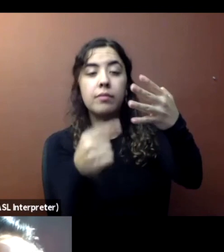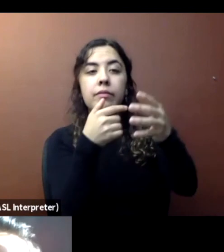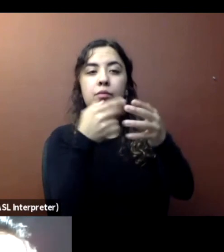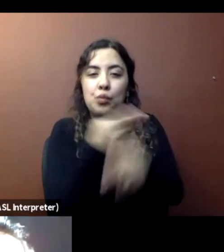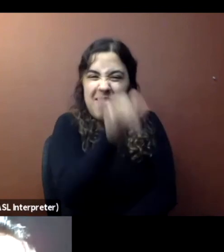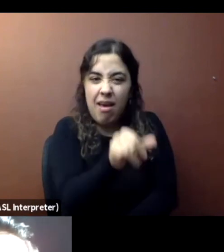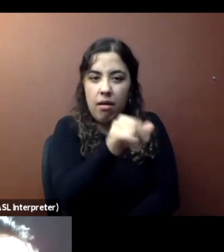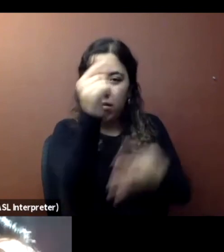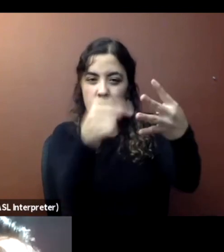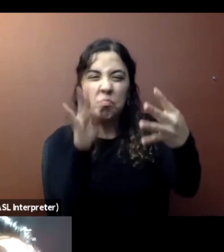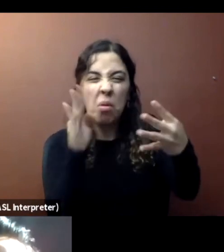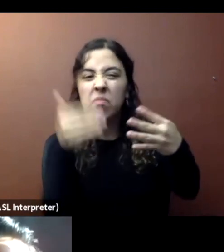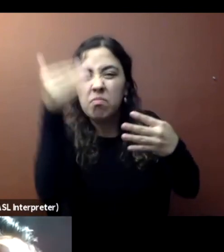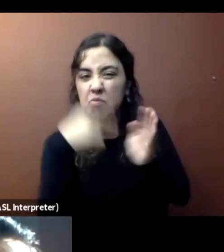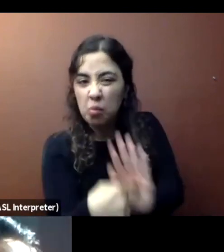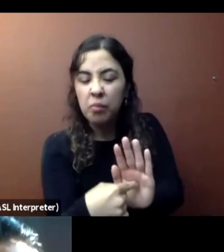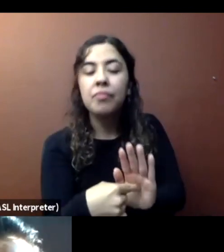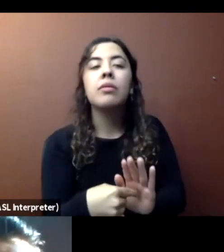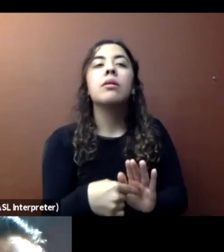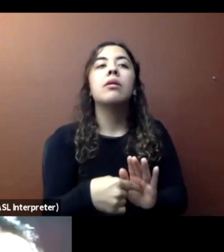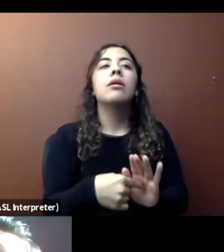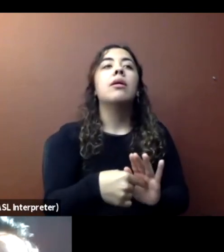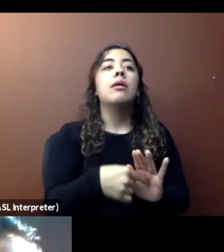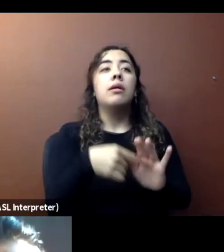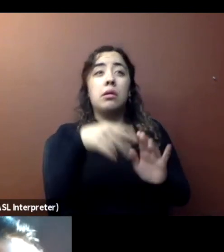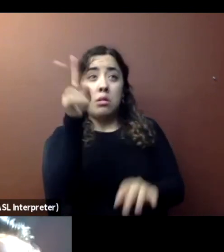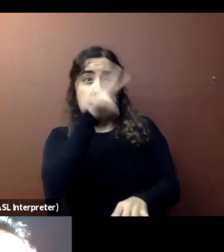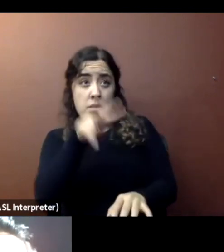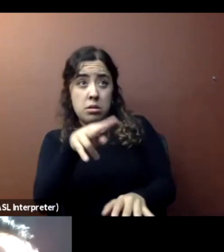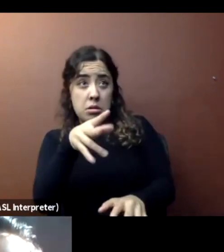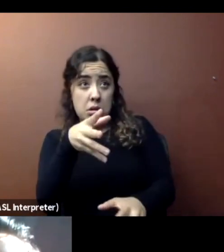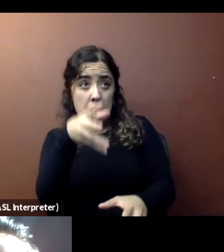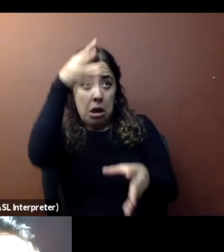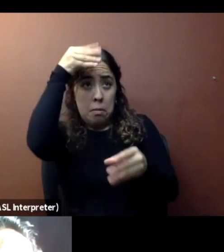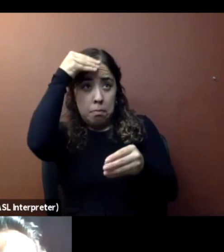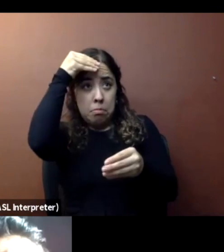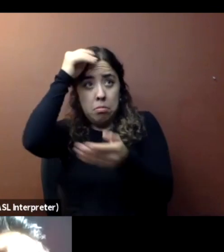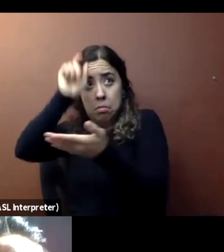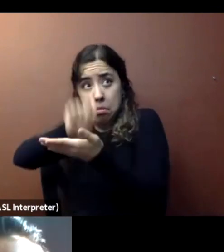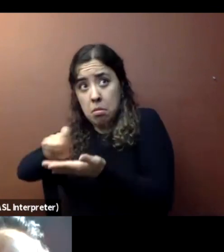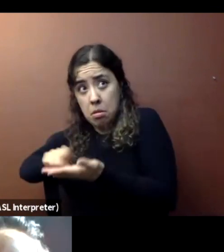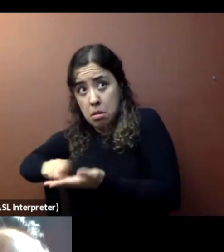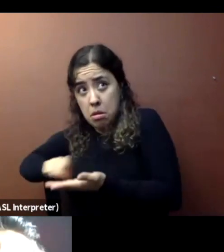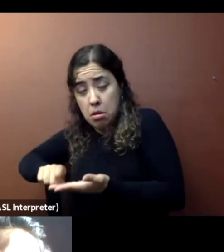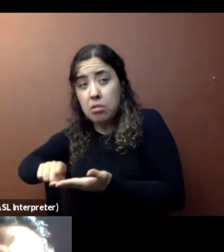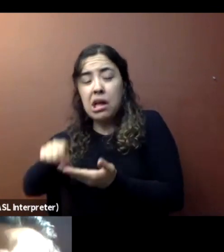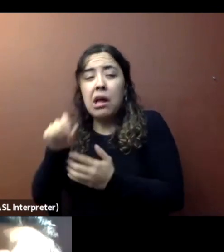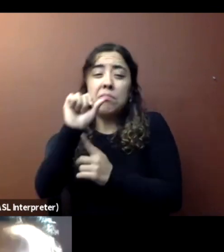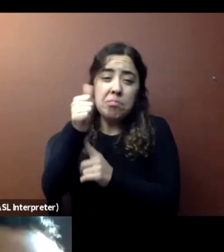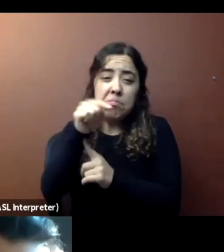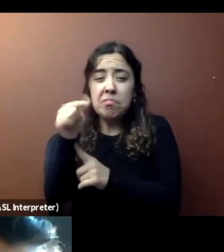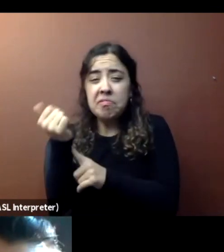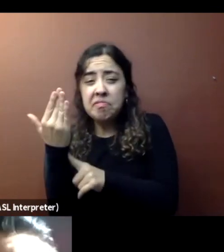communicate how your chosen object makes you feel without being literal, without telling anyone what the actual relationship is between